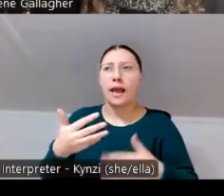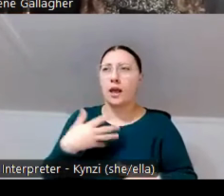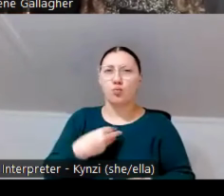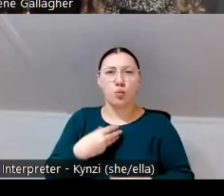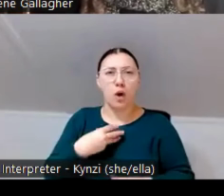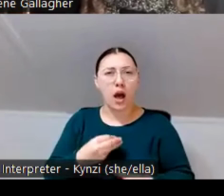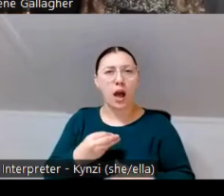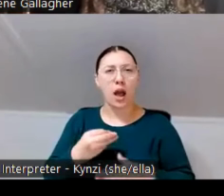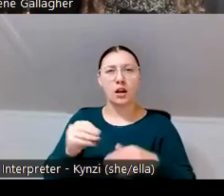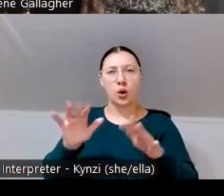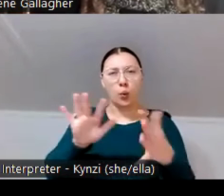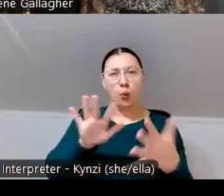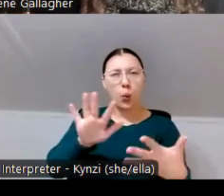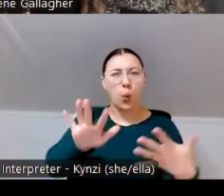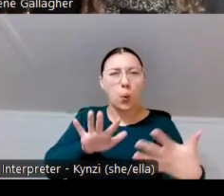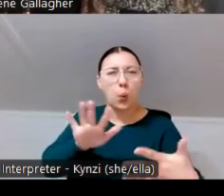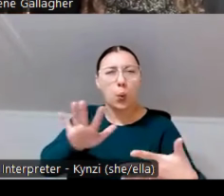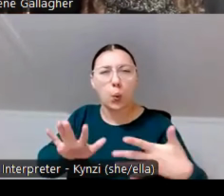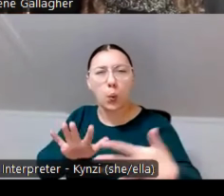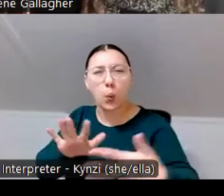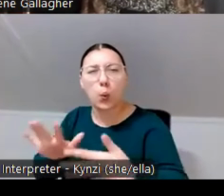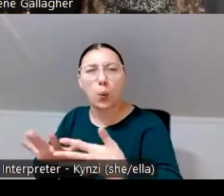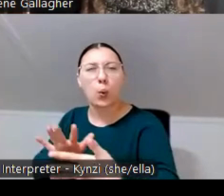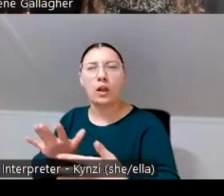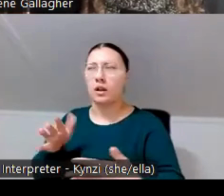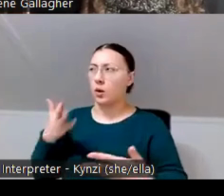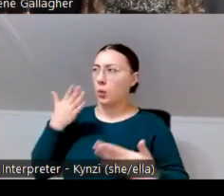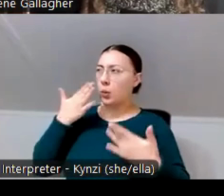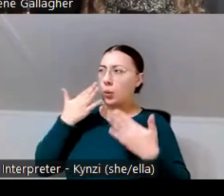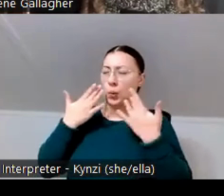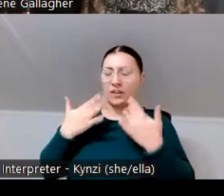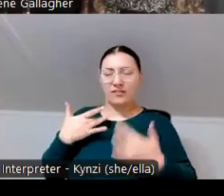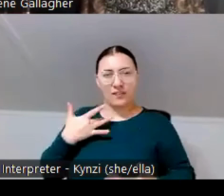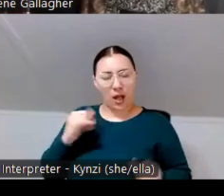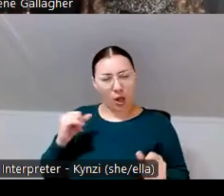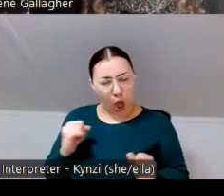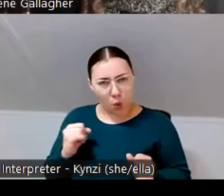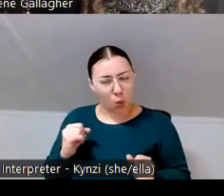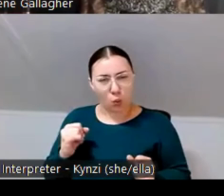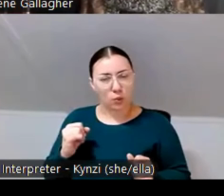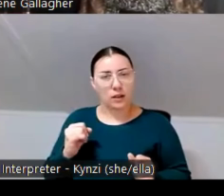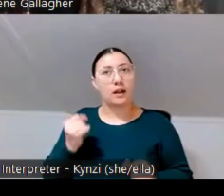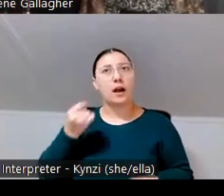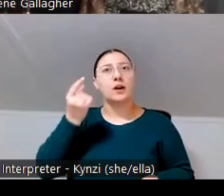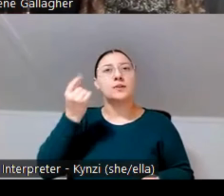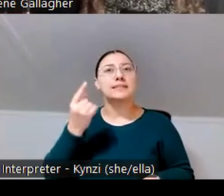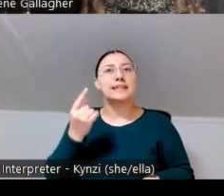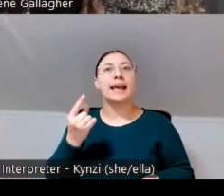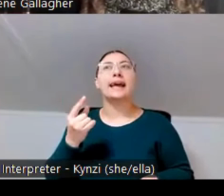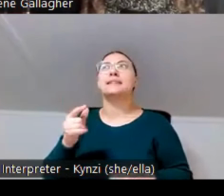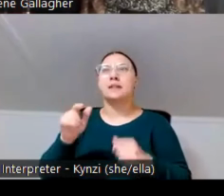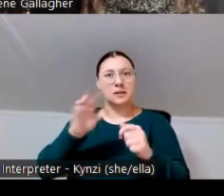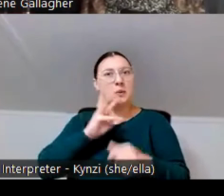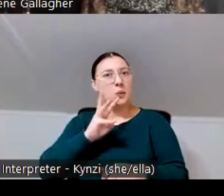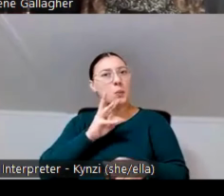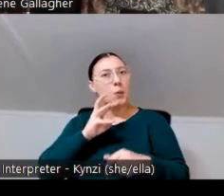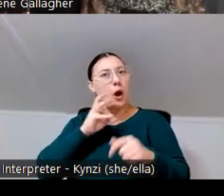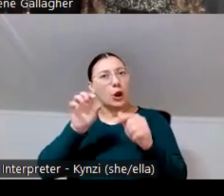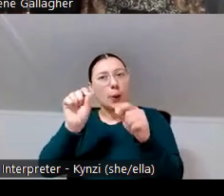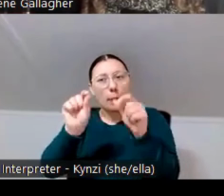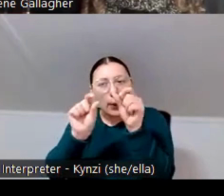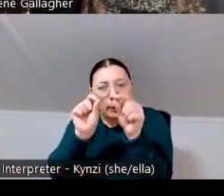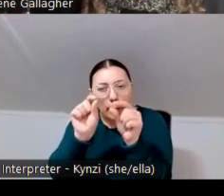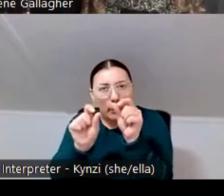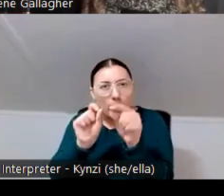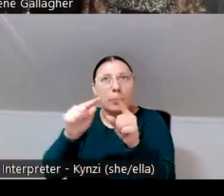skin. Fog is tiny water droplets that float in the air. It's like a cloud that's